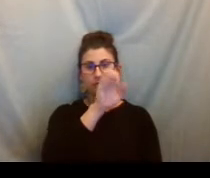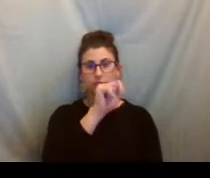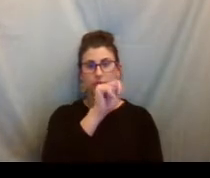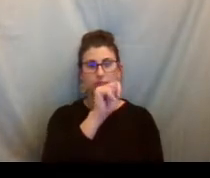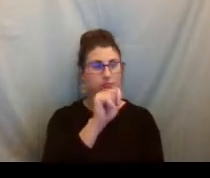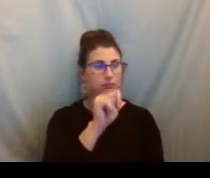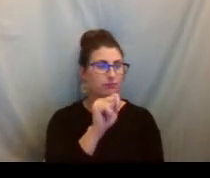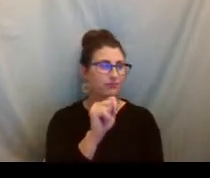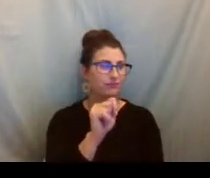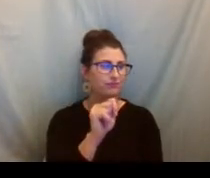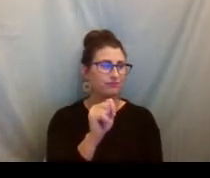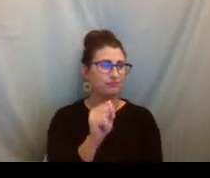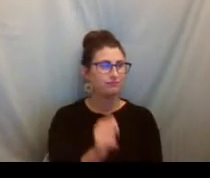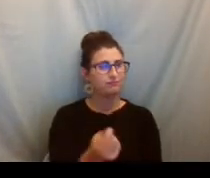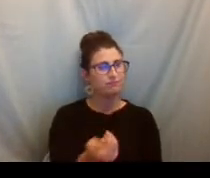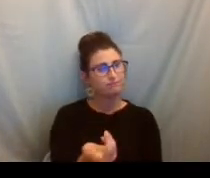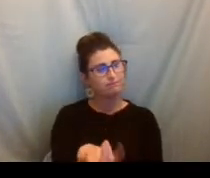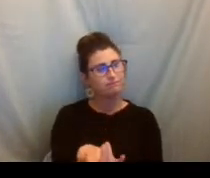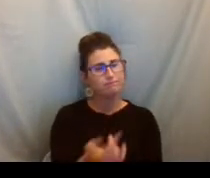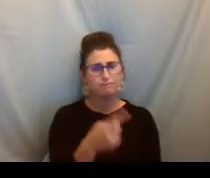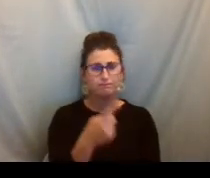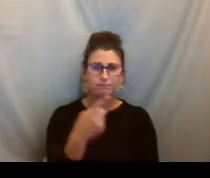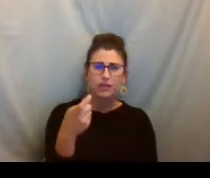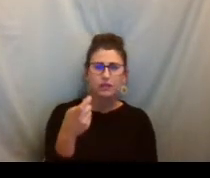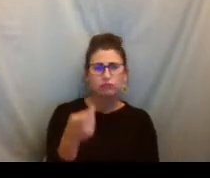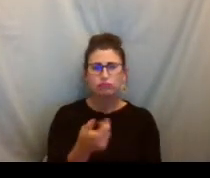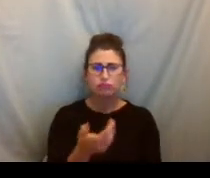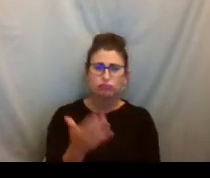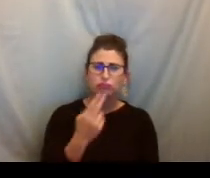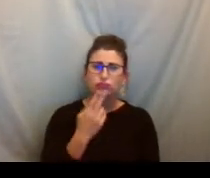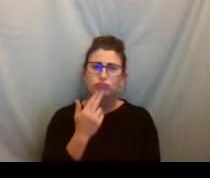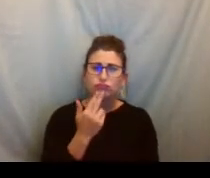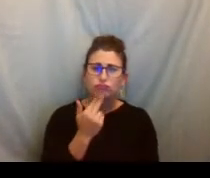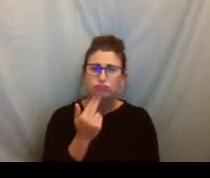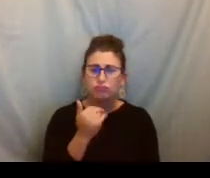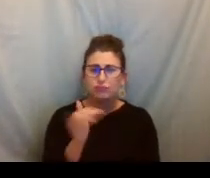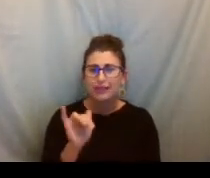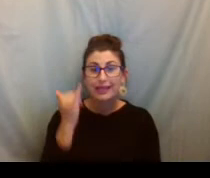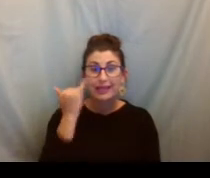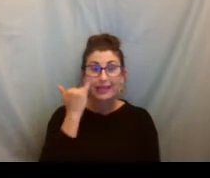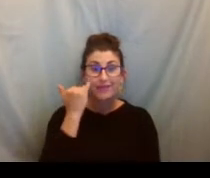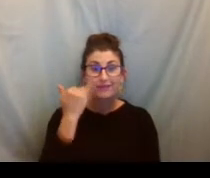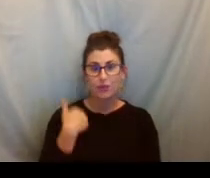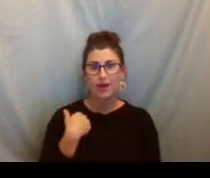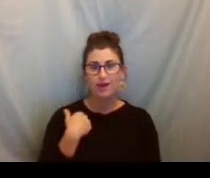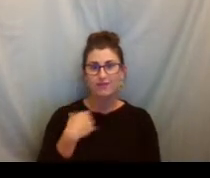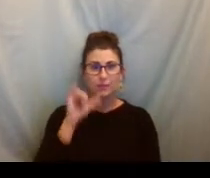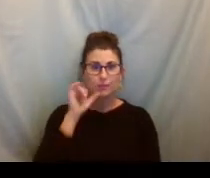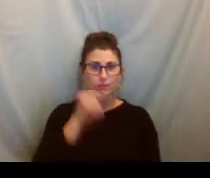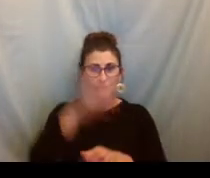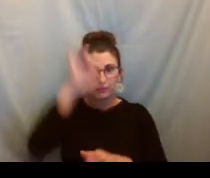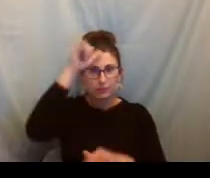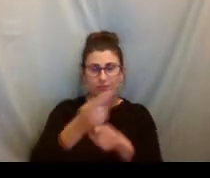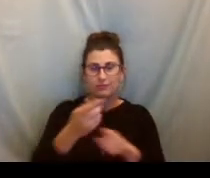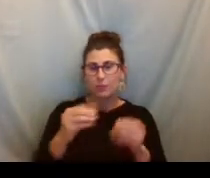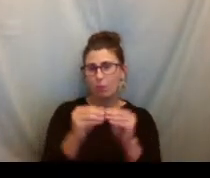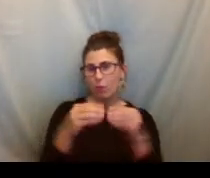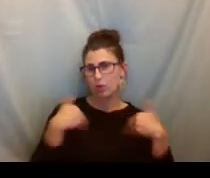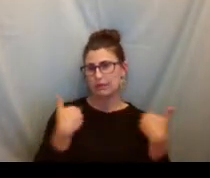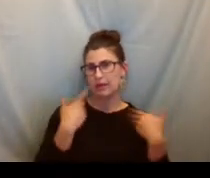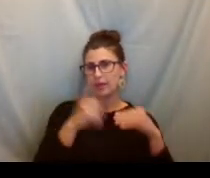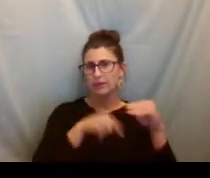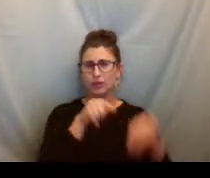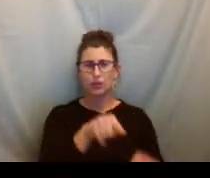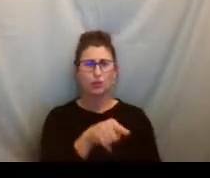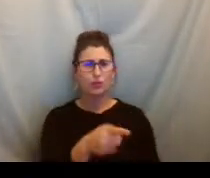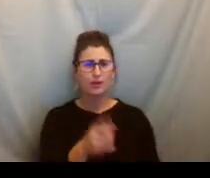cute. Usually, like if you have a sibling who's younger than you, if you're walking down the street, usually somebody